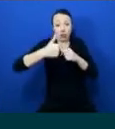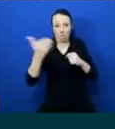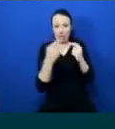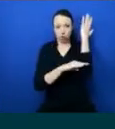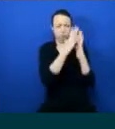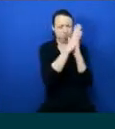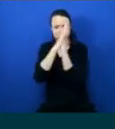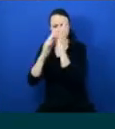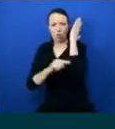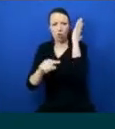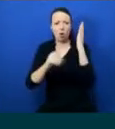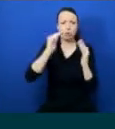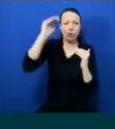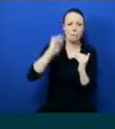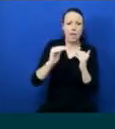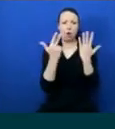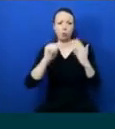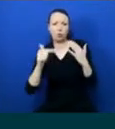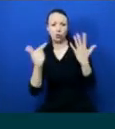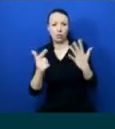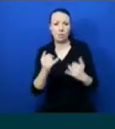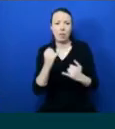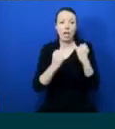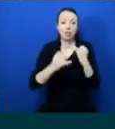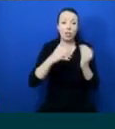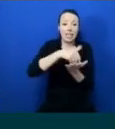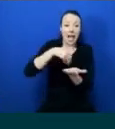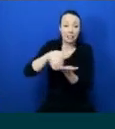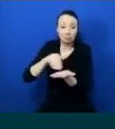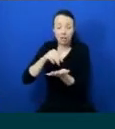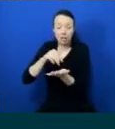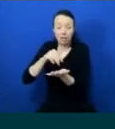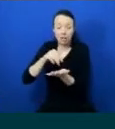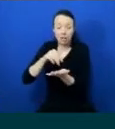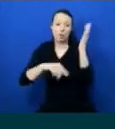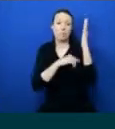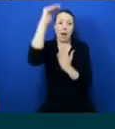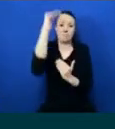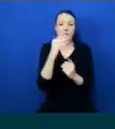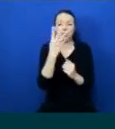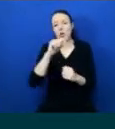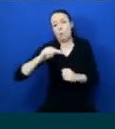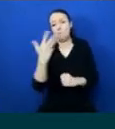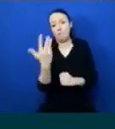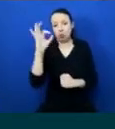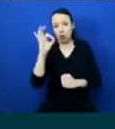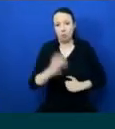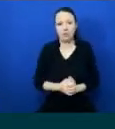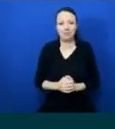reduce felt temperatures by about 4.5 degrees Celsius. Or for example, a